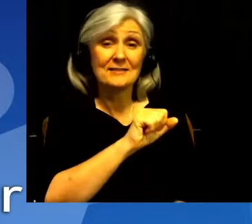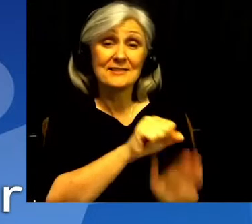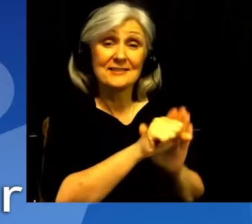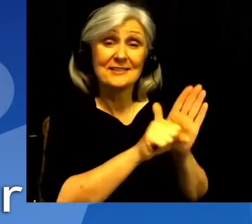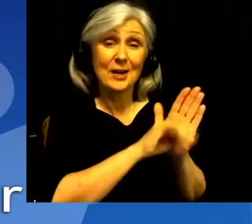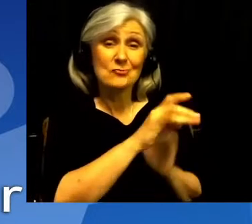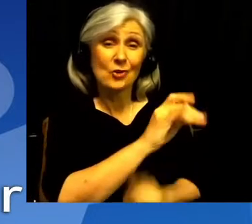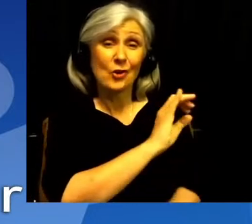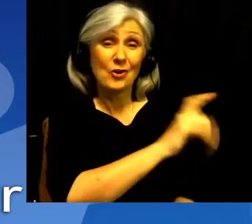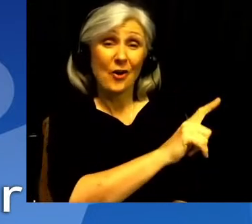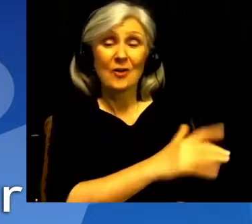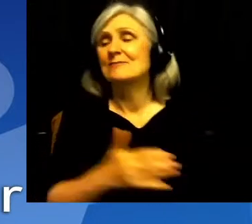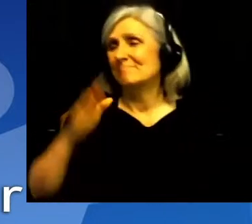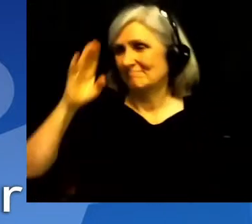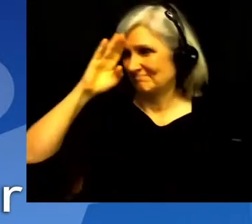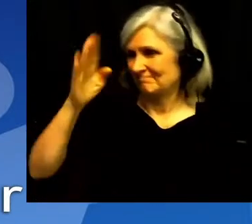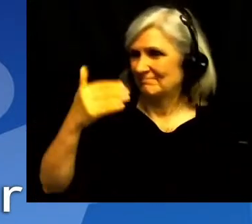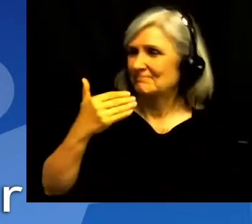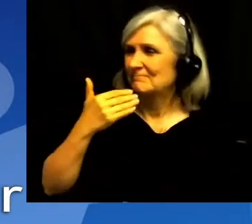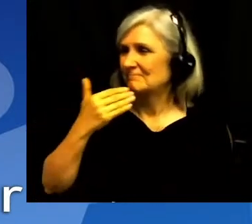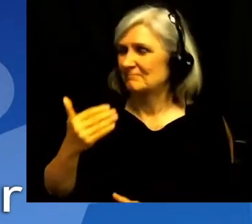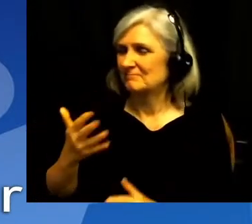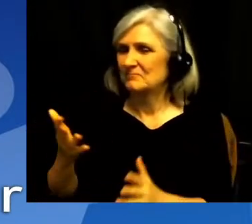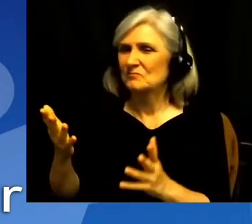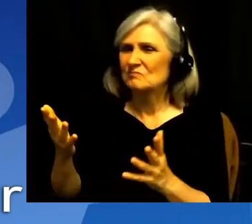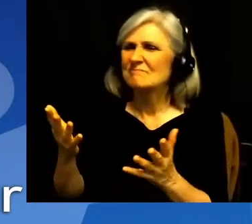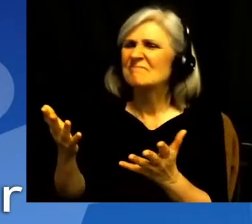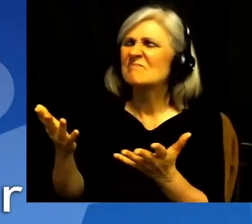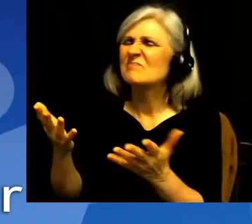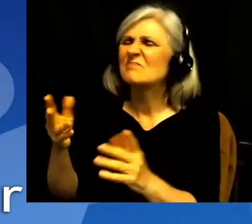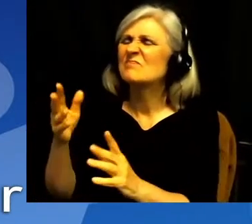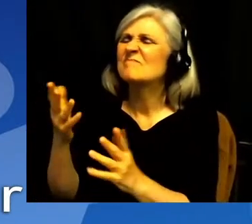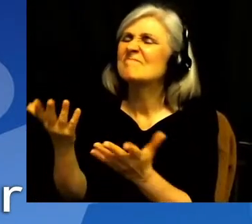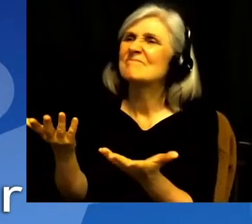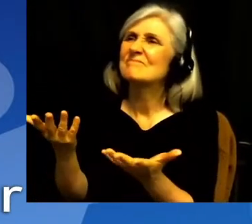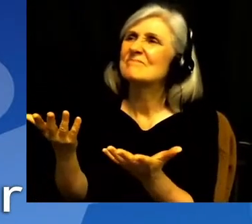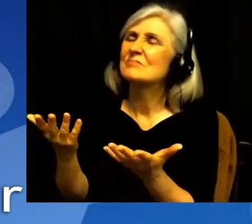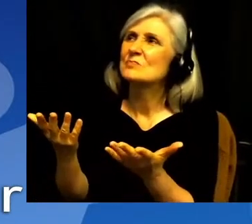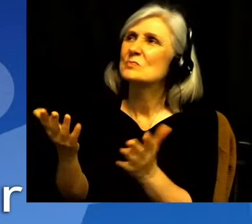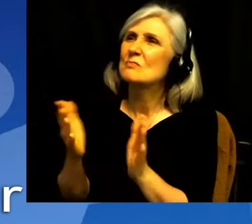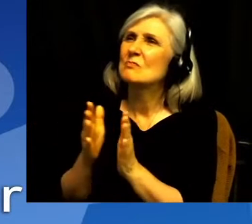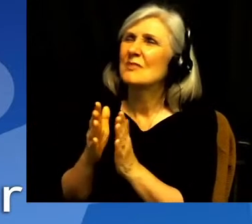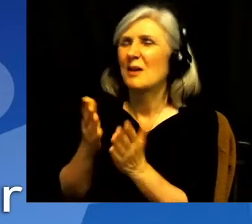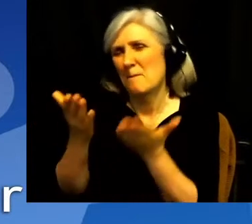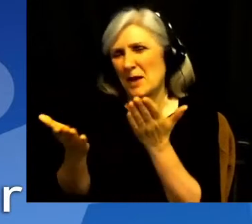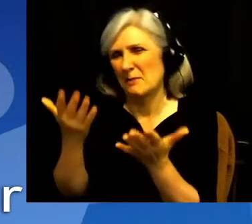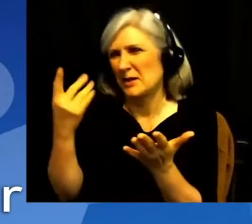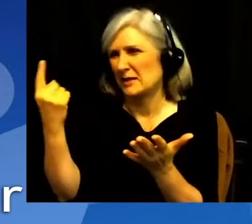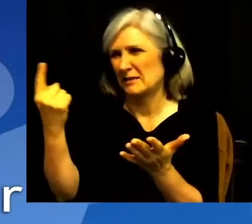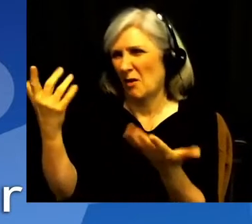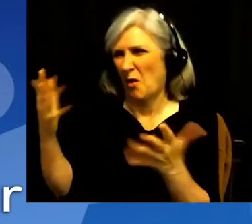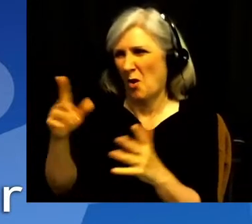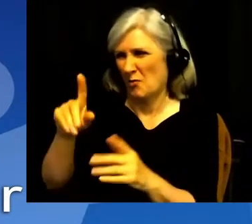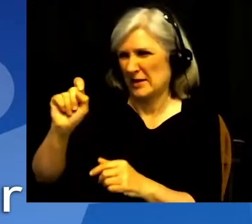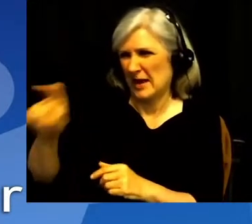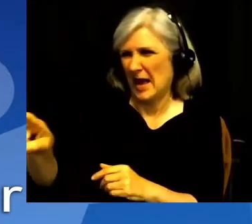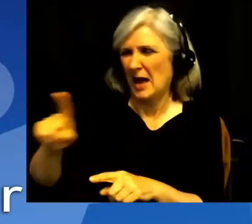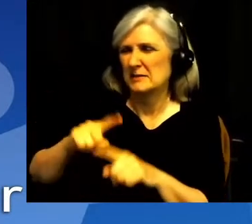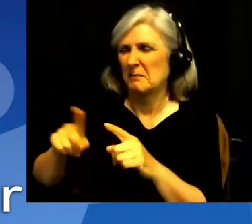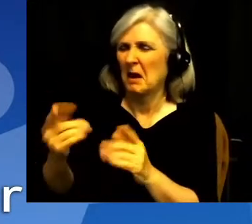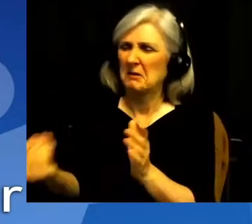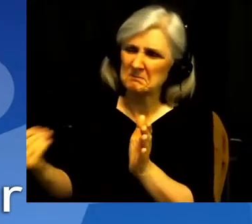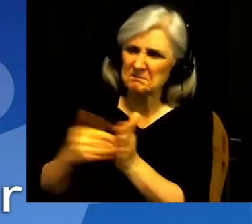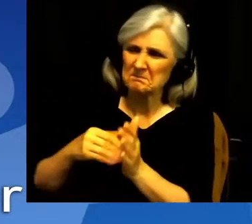Yeah, hi, thank you. I just wanted to ask sort of a broader version of maybe some previous questions. Given that,